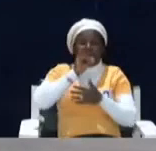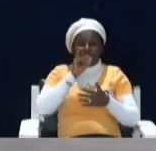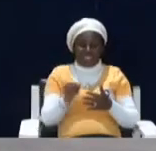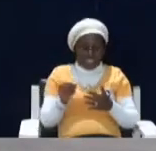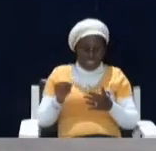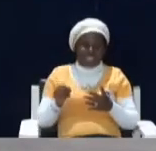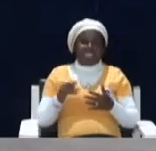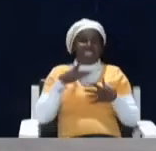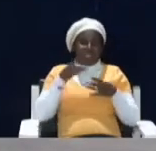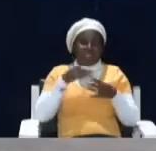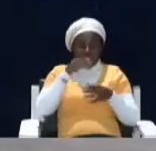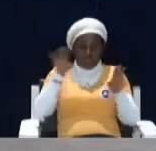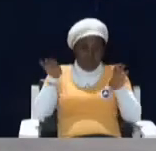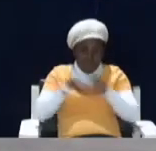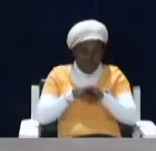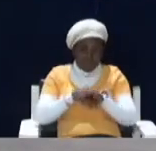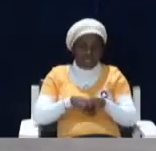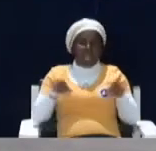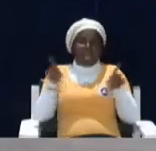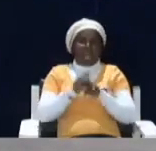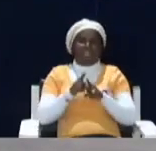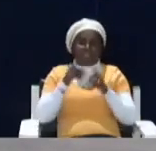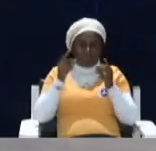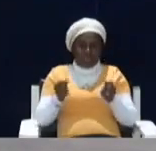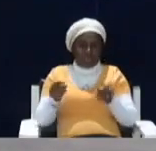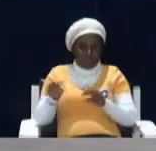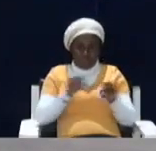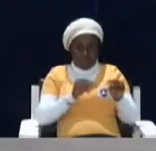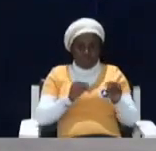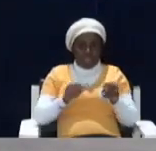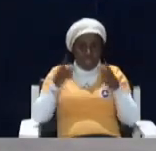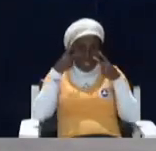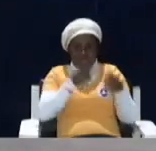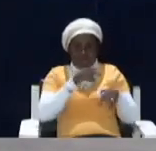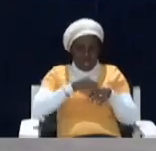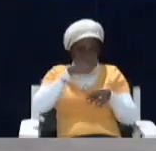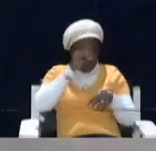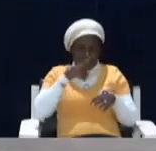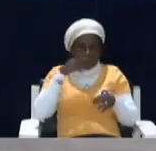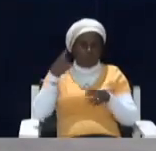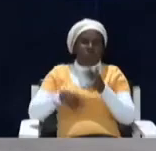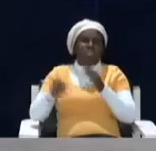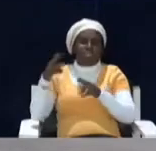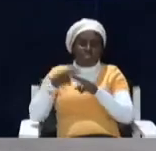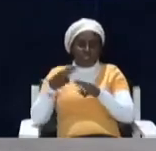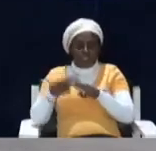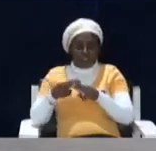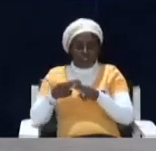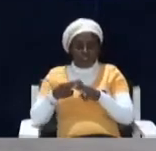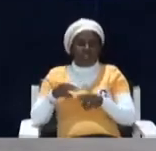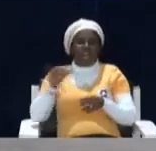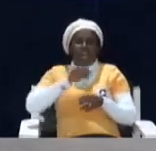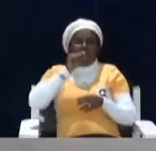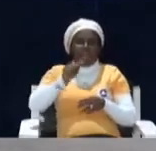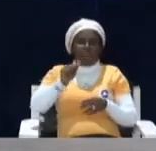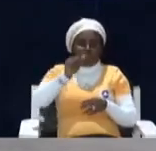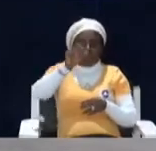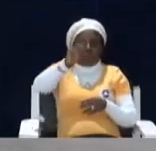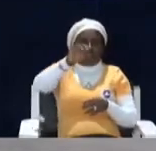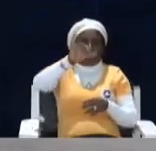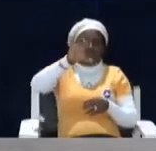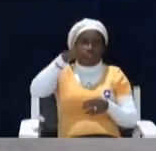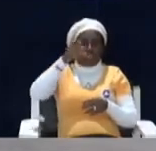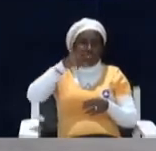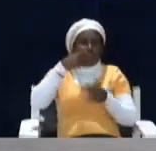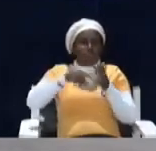marriage." I said, "Okay." As I was about moving, I looked at him. I said, "Sir, what is your name?" He said, "I am Michael." I said, "What is your